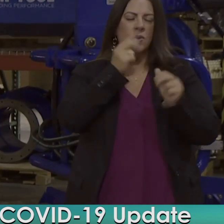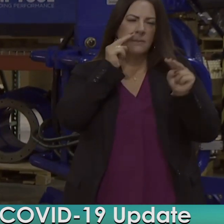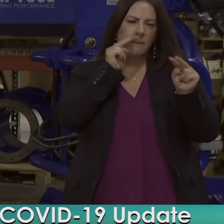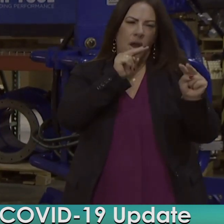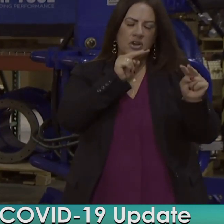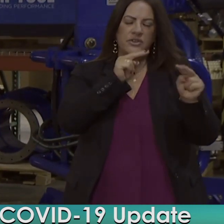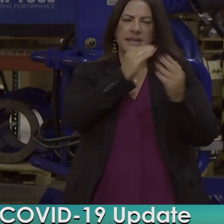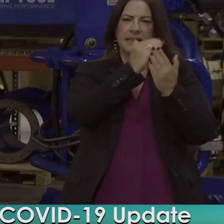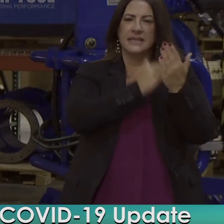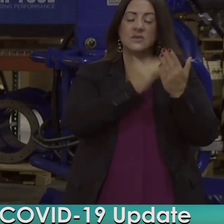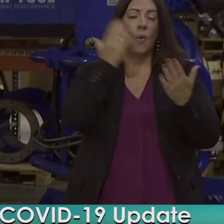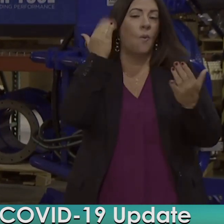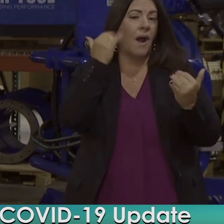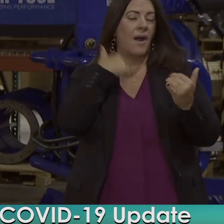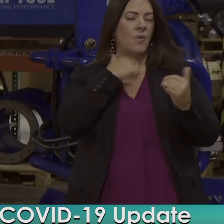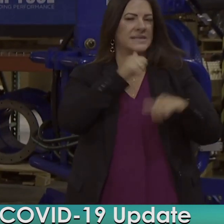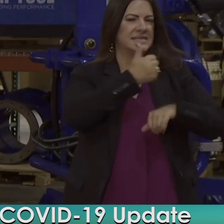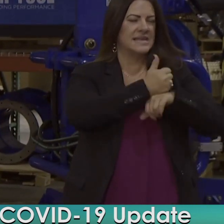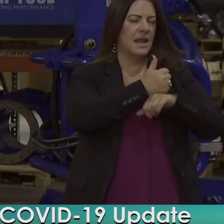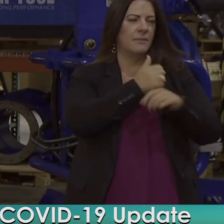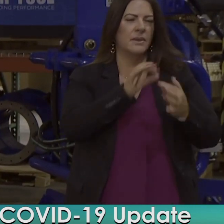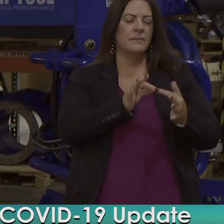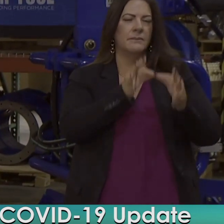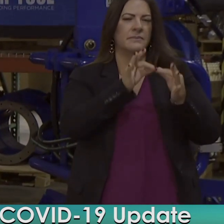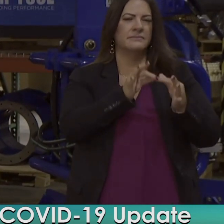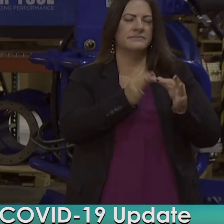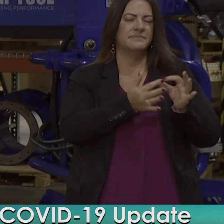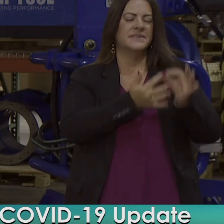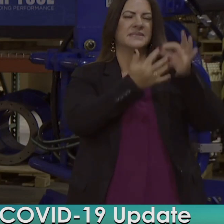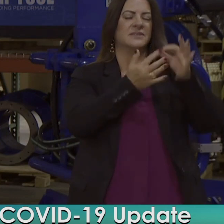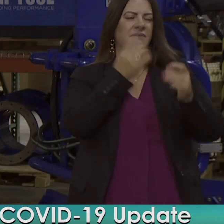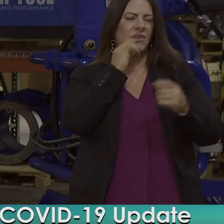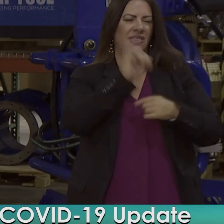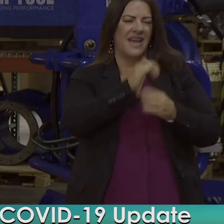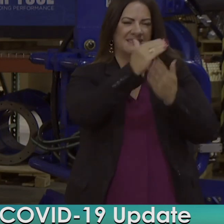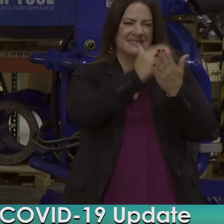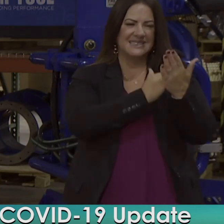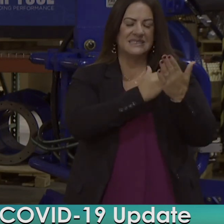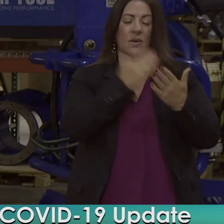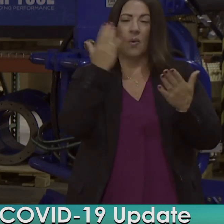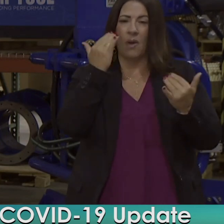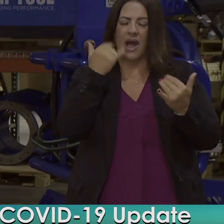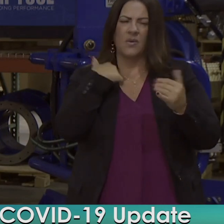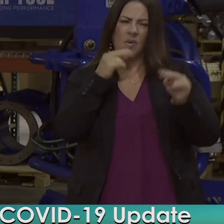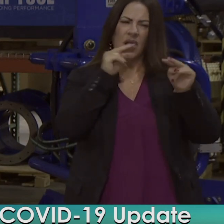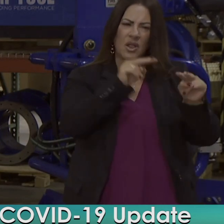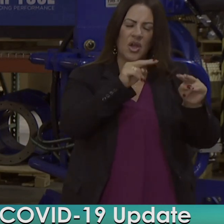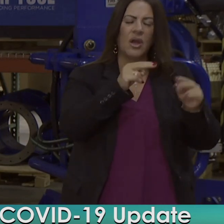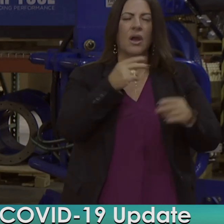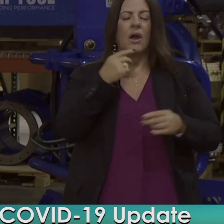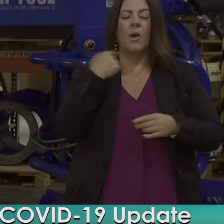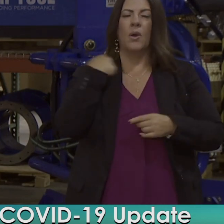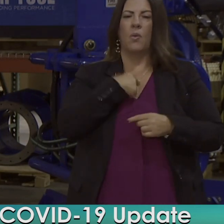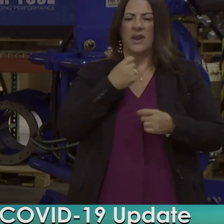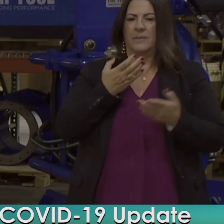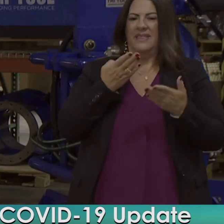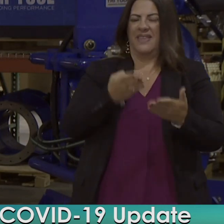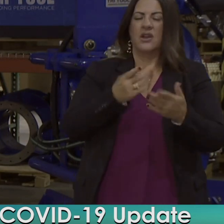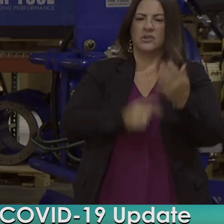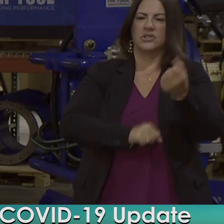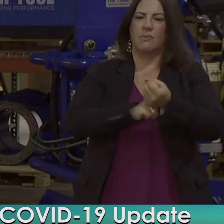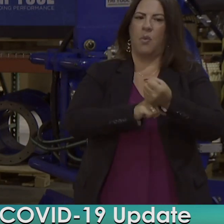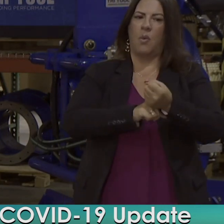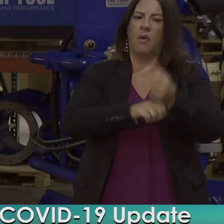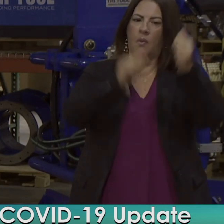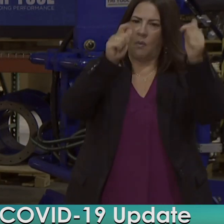monitoring list was created for California to be able to work very closely with our counties, but be there particularly when the needs are